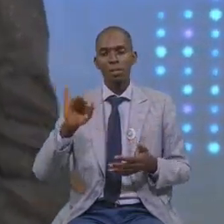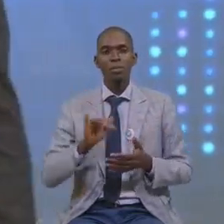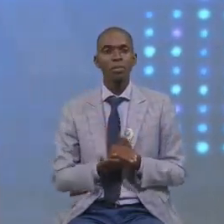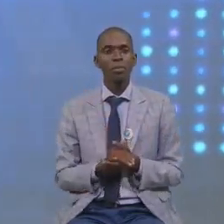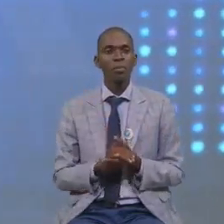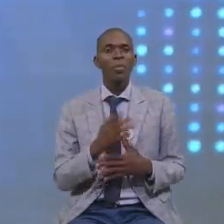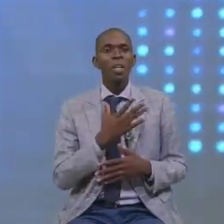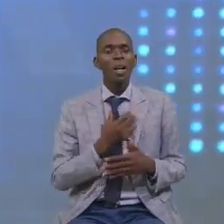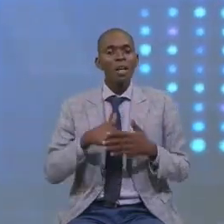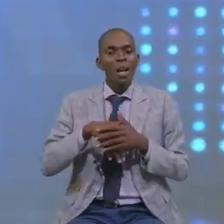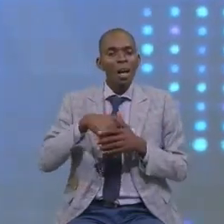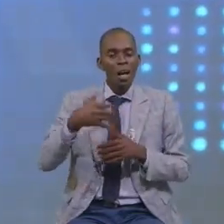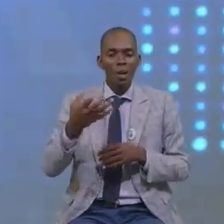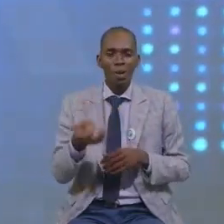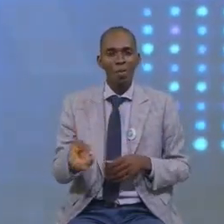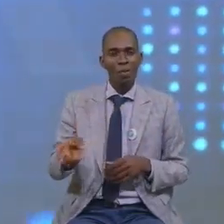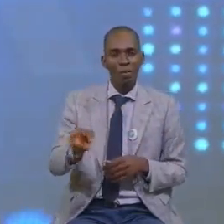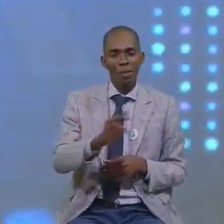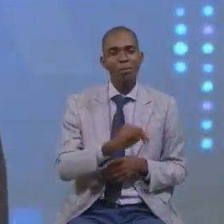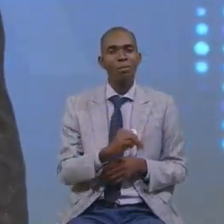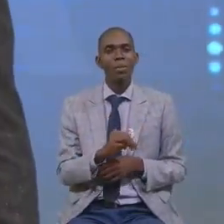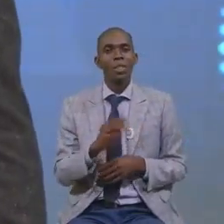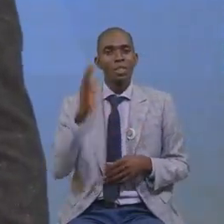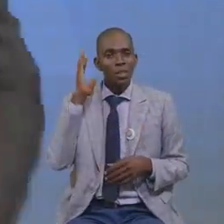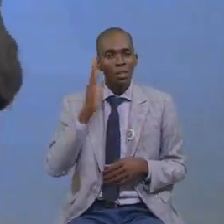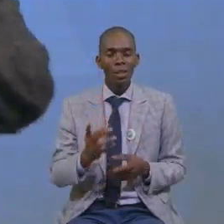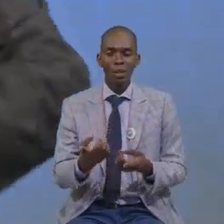and out of them